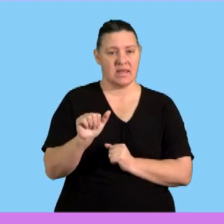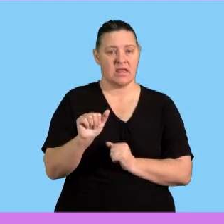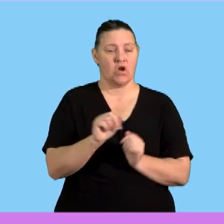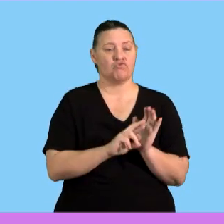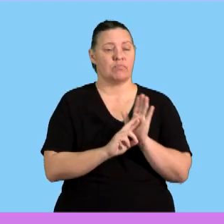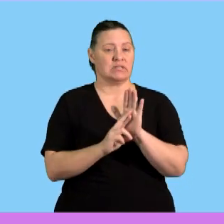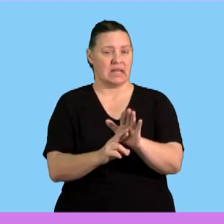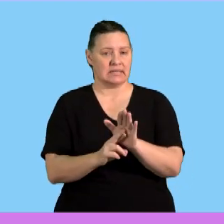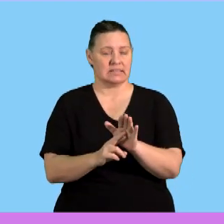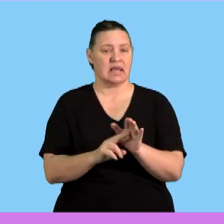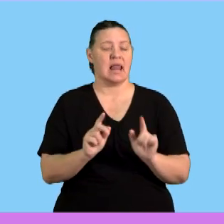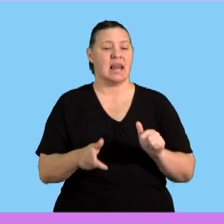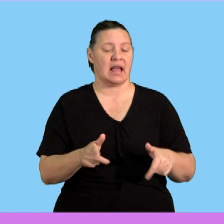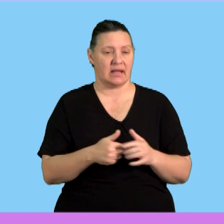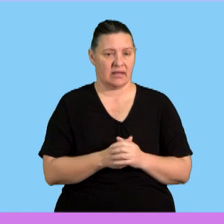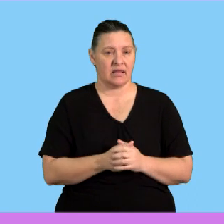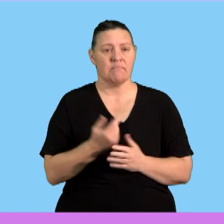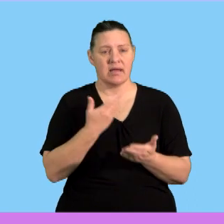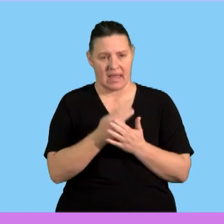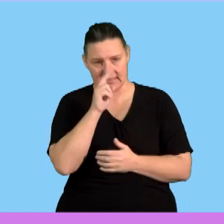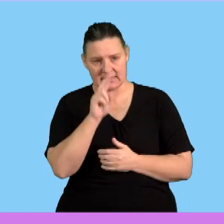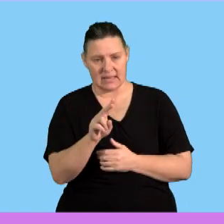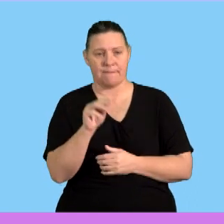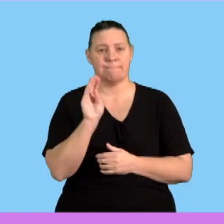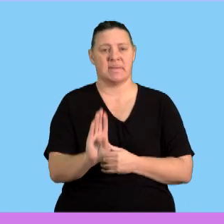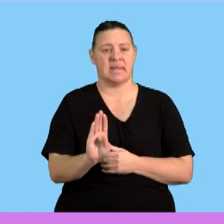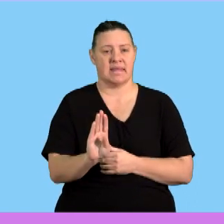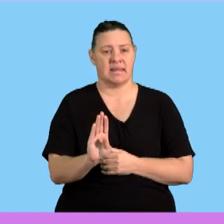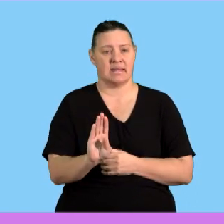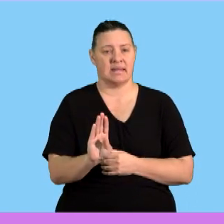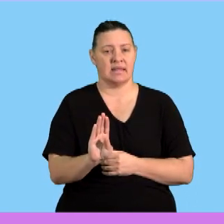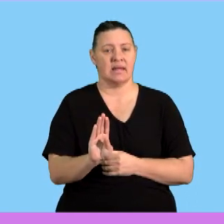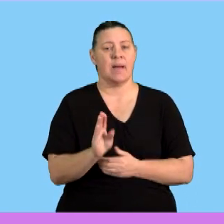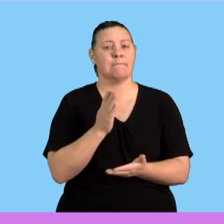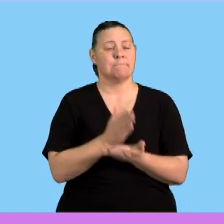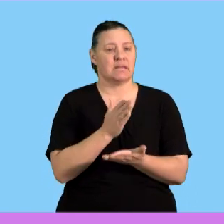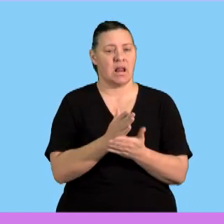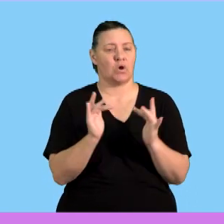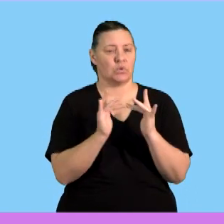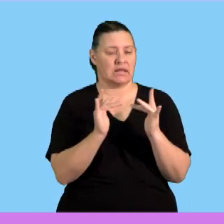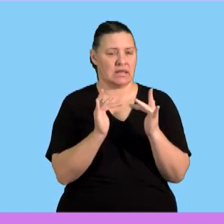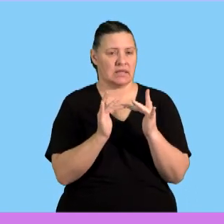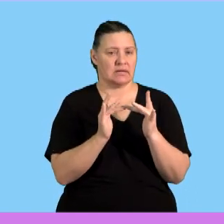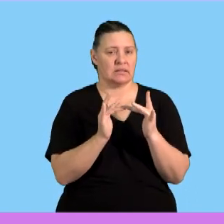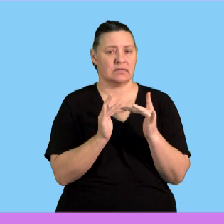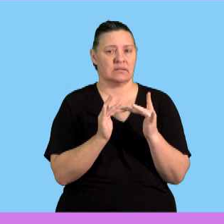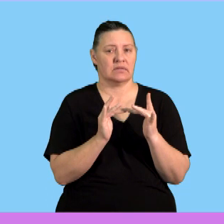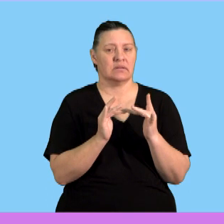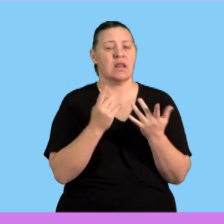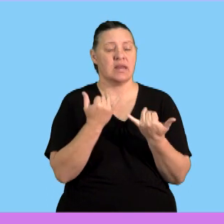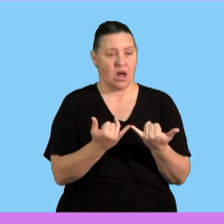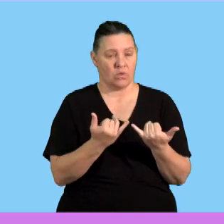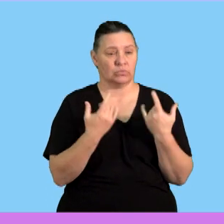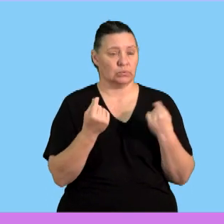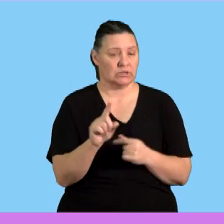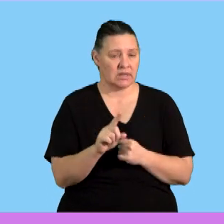A is represented by the leg. I can also see B, which is the middle connector. So what are we doing